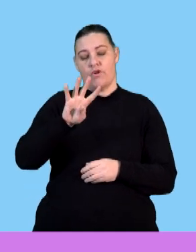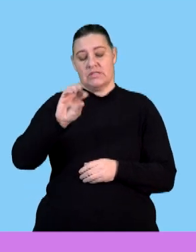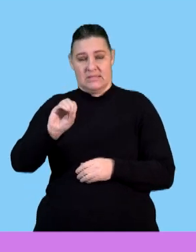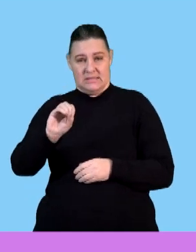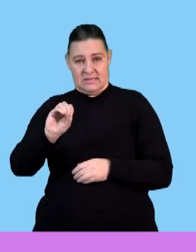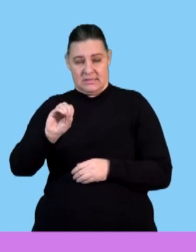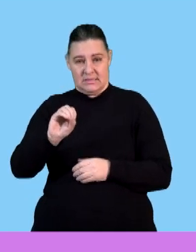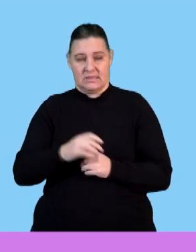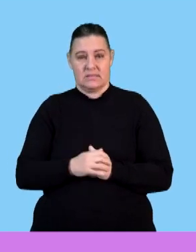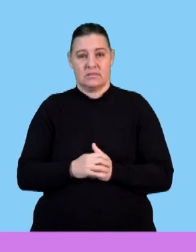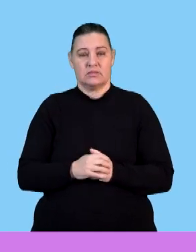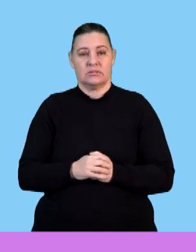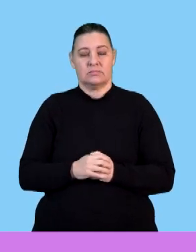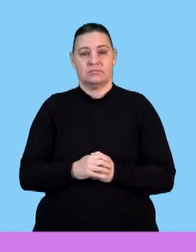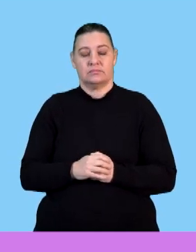$240.